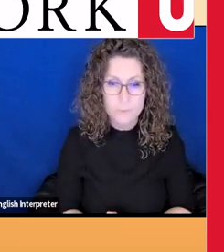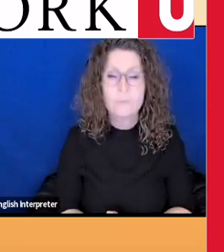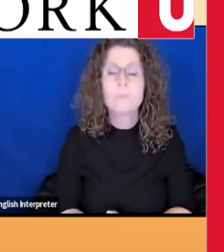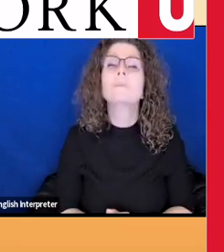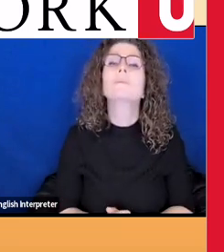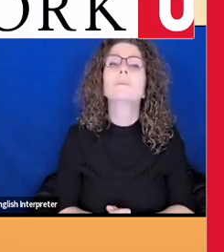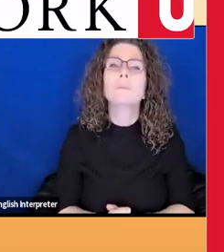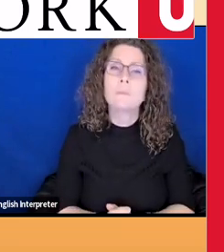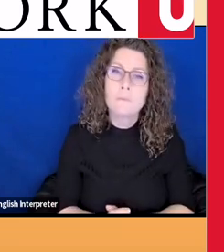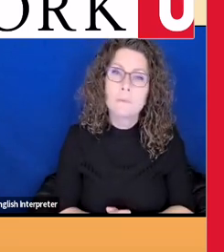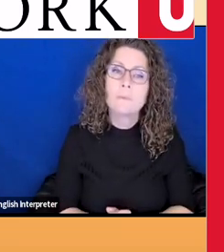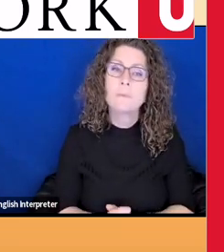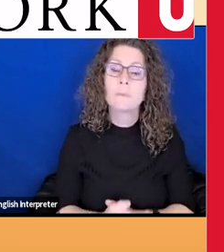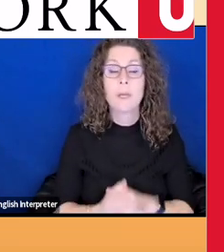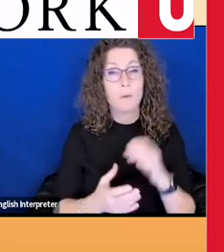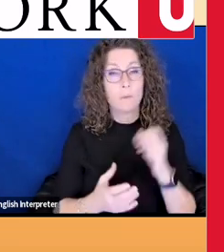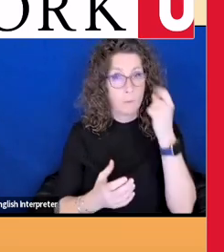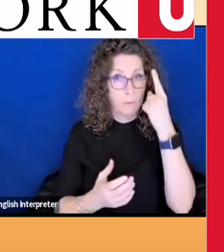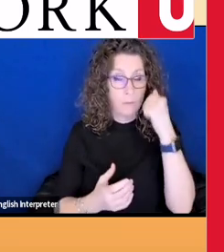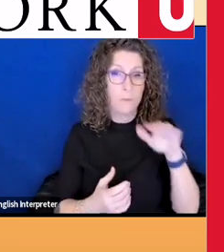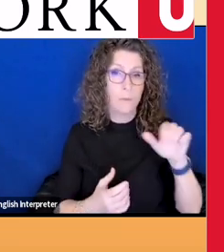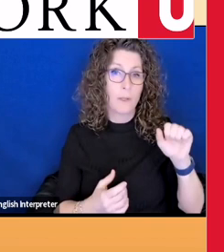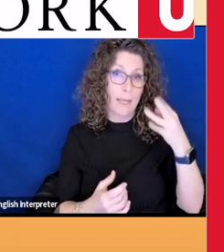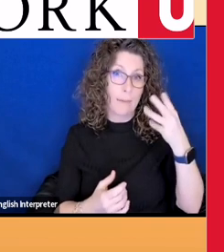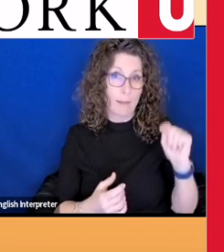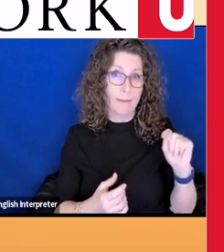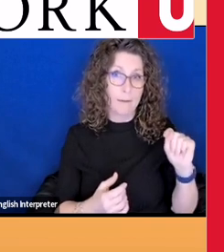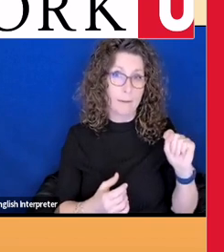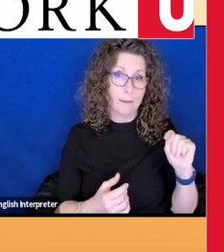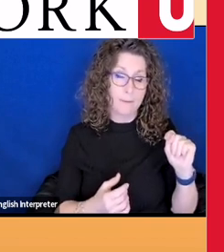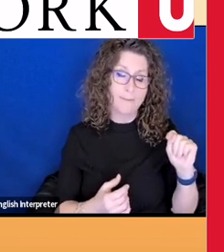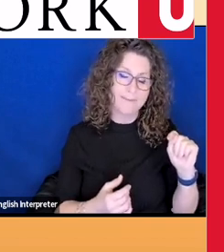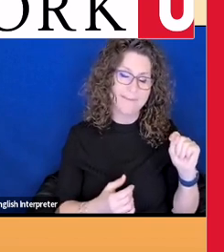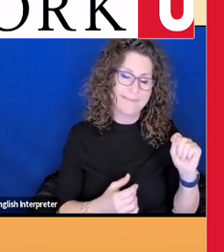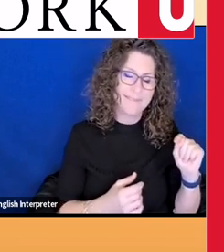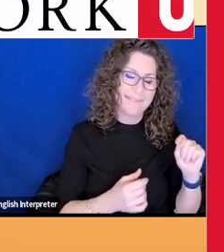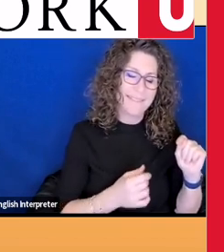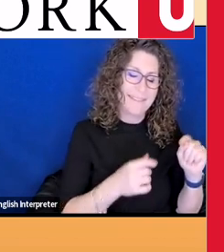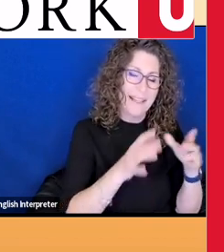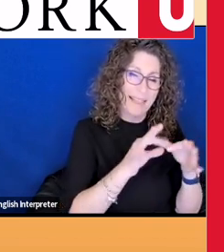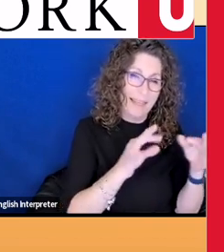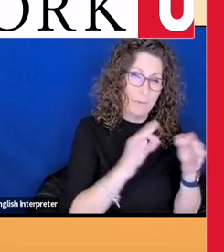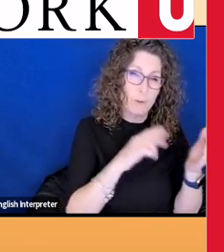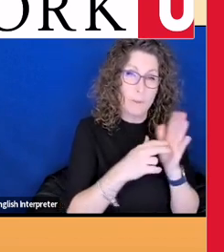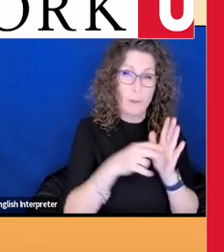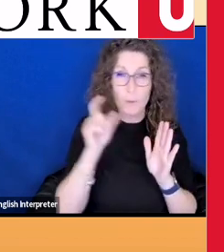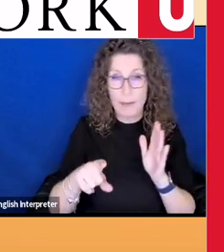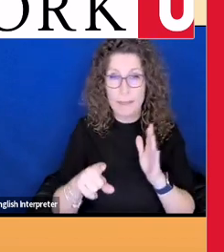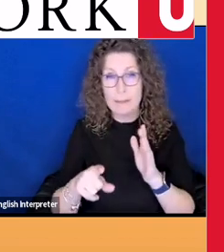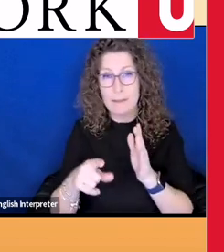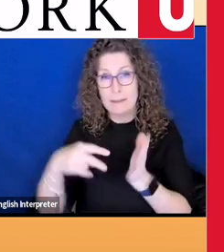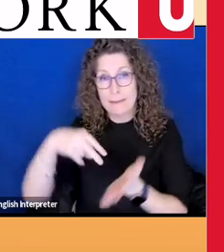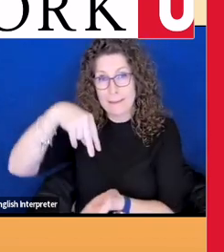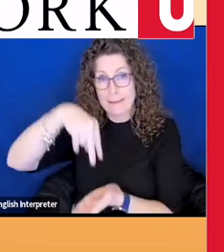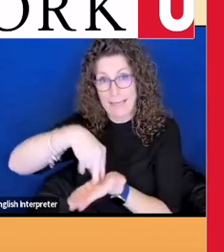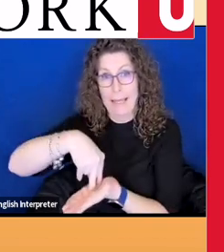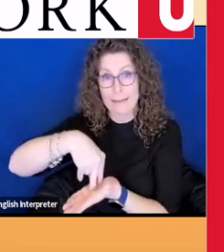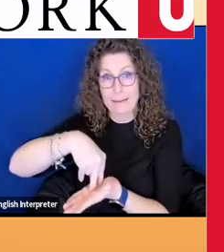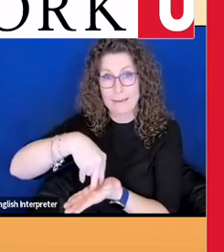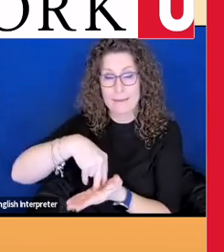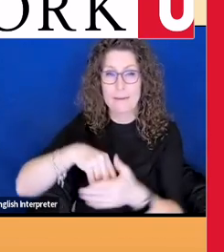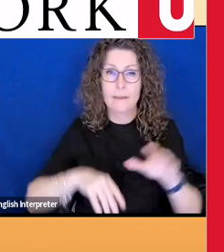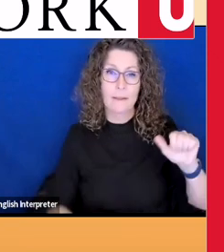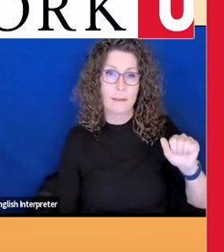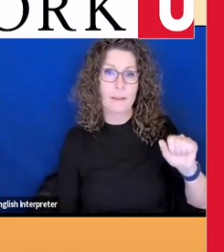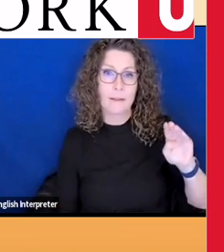Notwithstanding the ableist language that to be in solidarity, you must somehow be able to stand, what I want to point to is